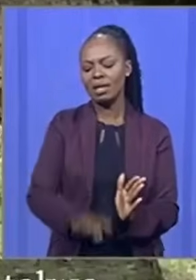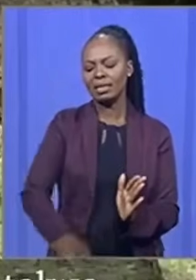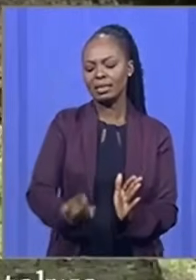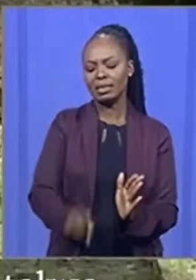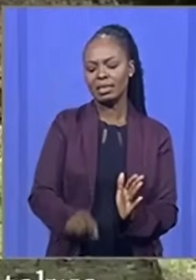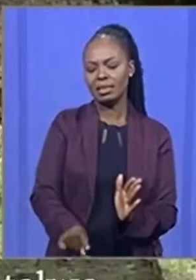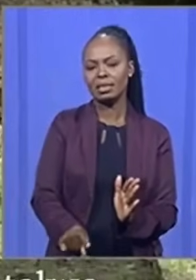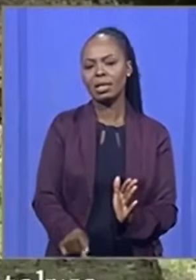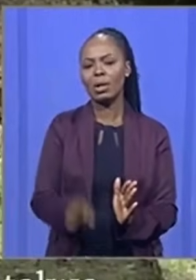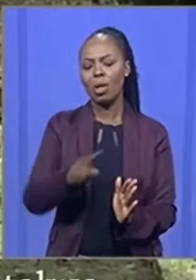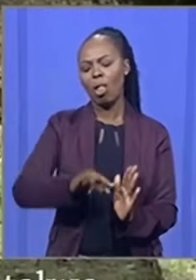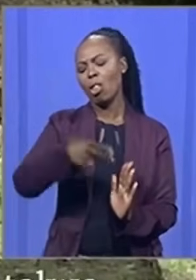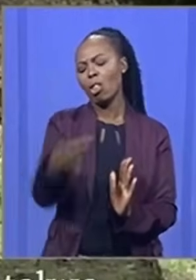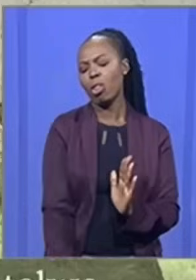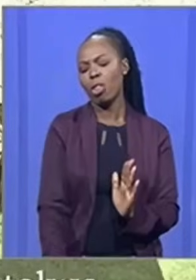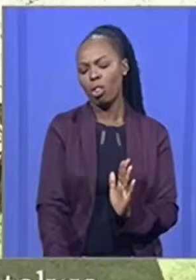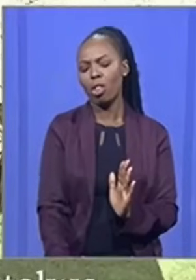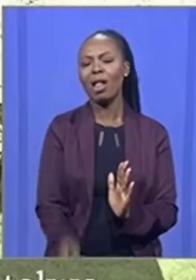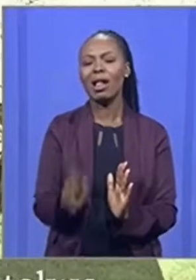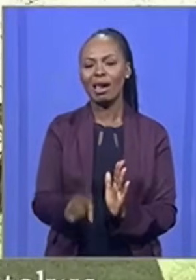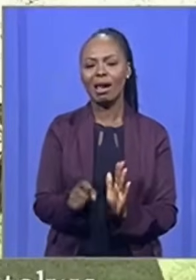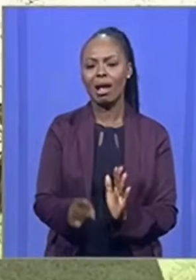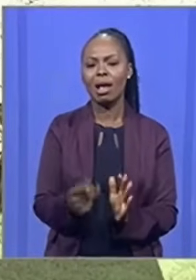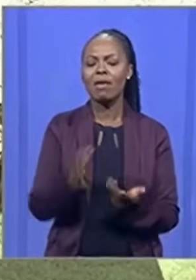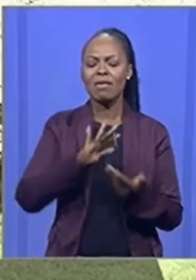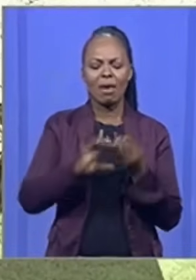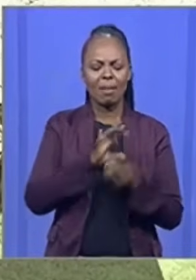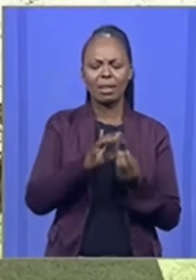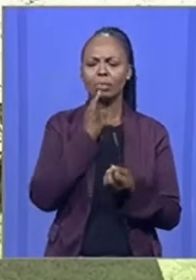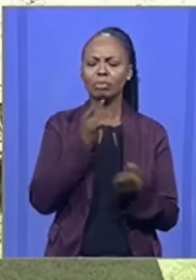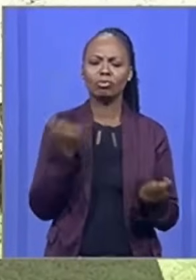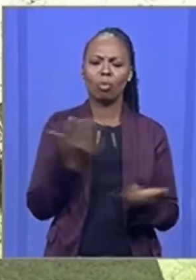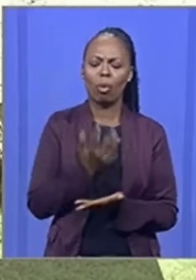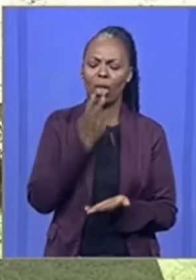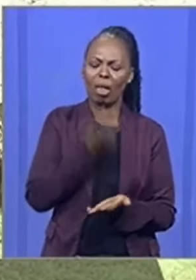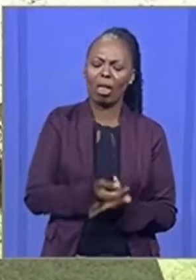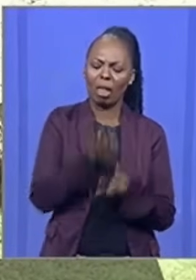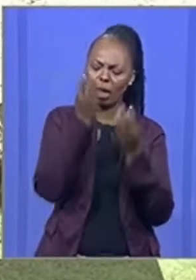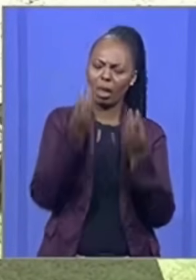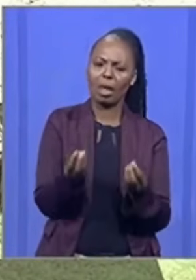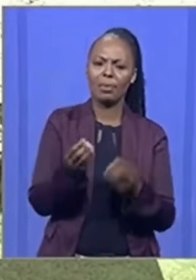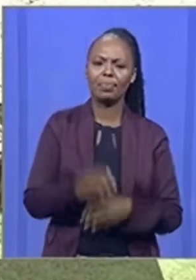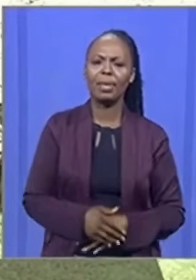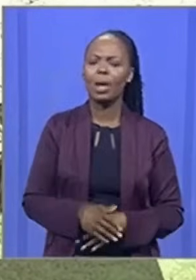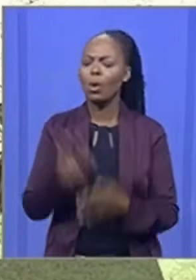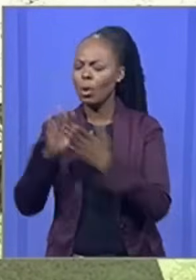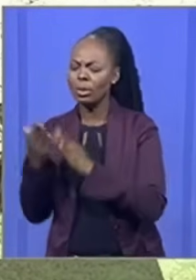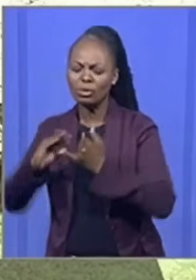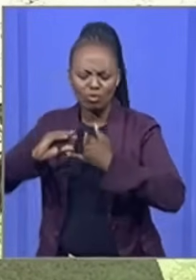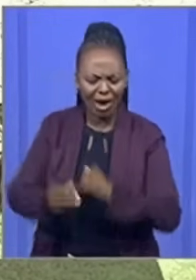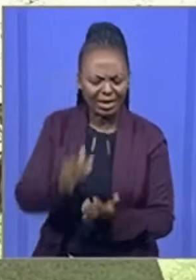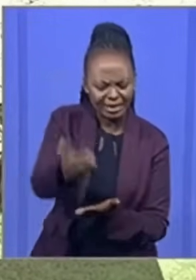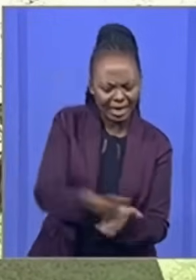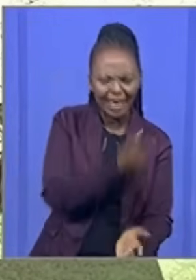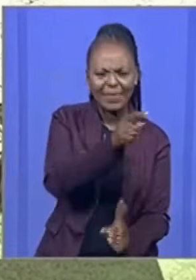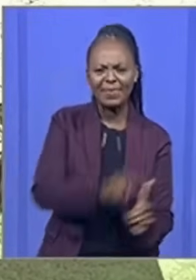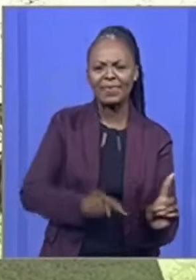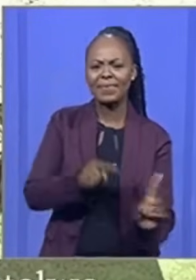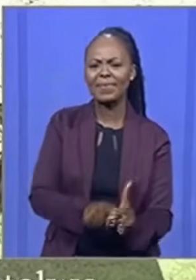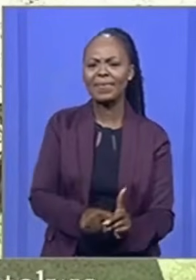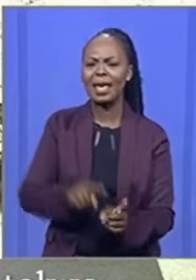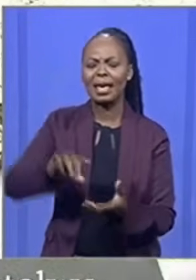ntse ba tshositswe ke ketsahalo ena. Community e traile ho pholosa bophelo ba Teboho ba cheka ba batlang ka di emere bomme